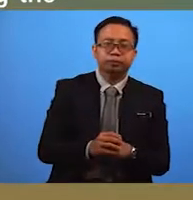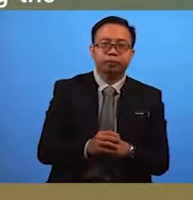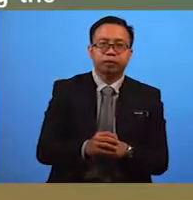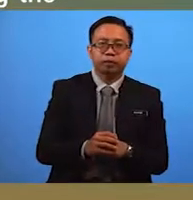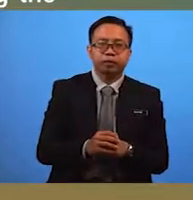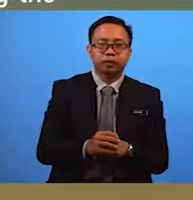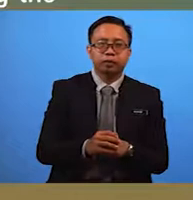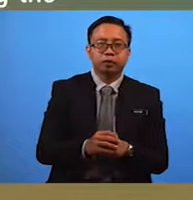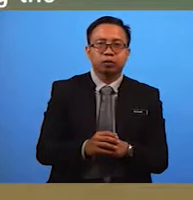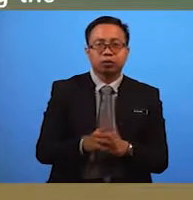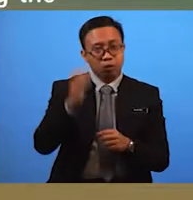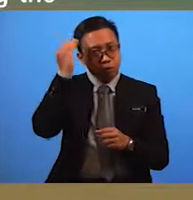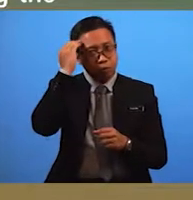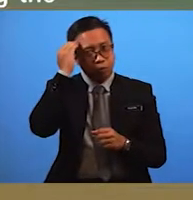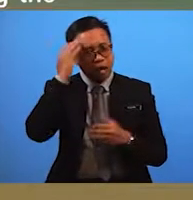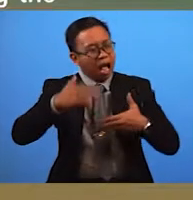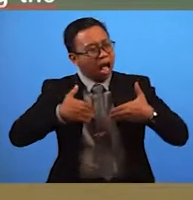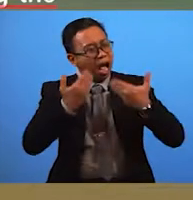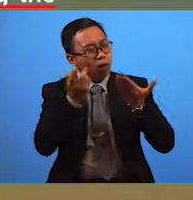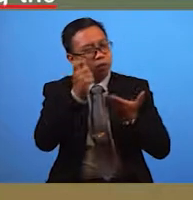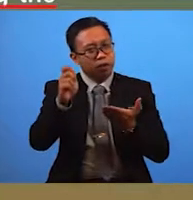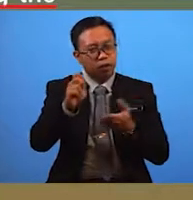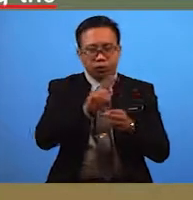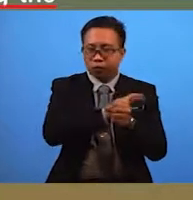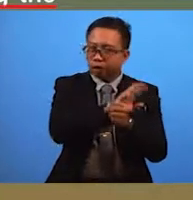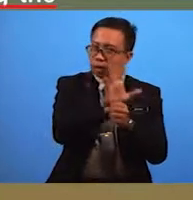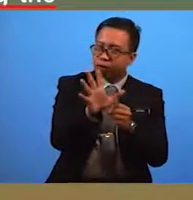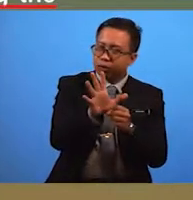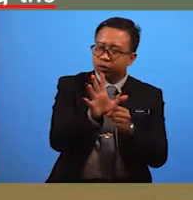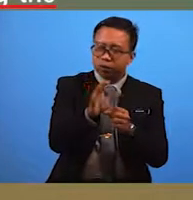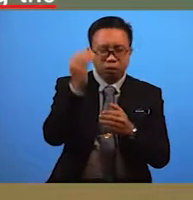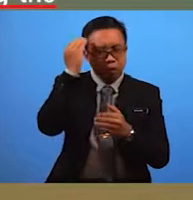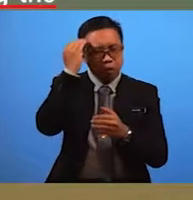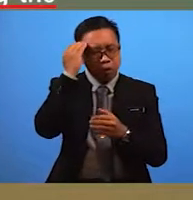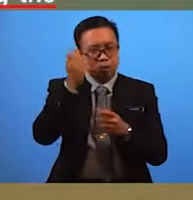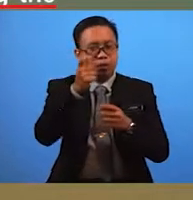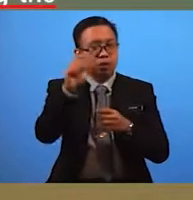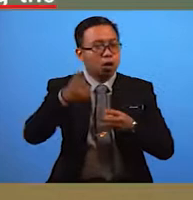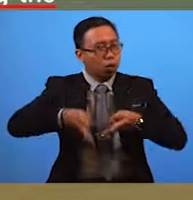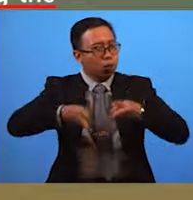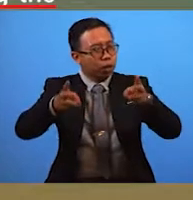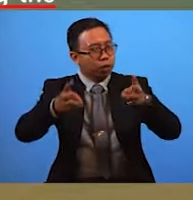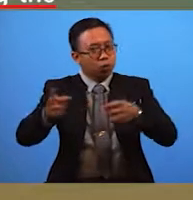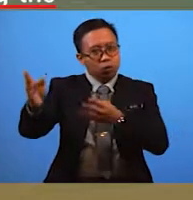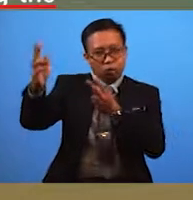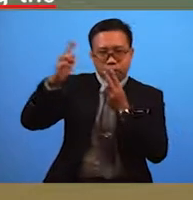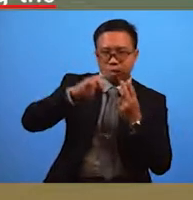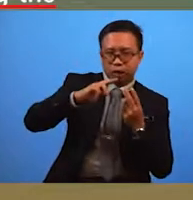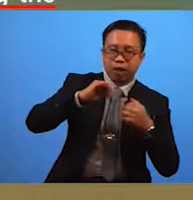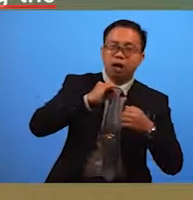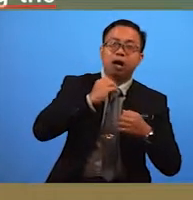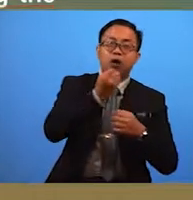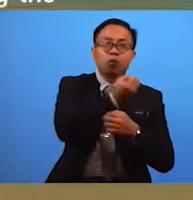It is crucial to know how the virus spreads before we can learn the ways to protect ourselves